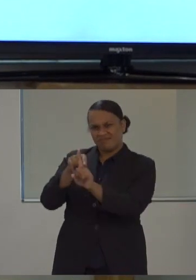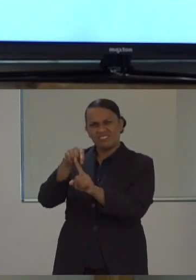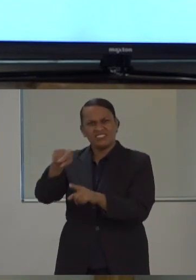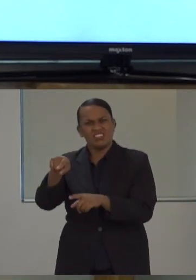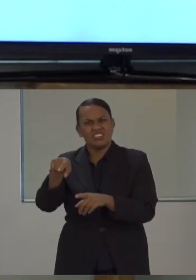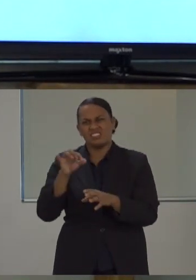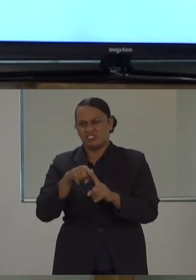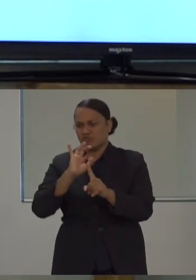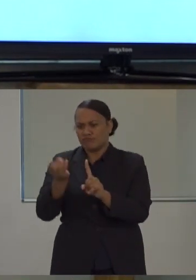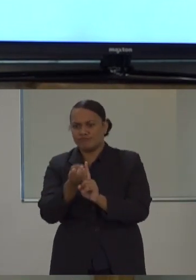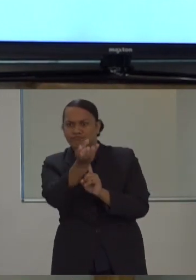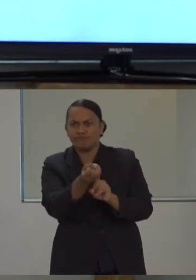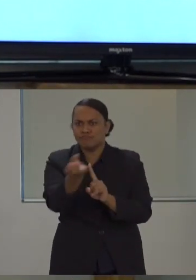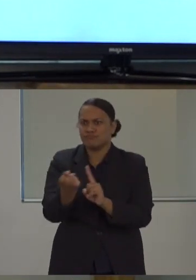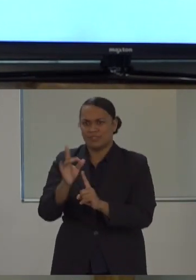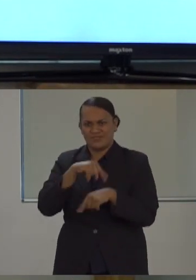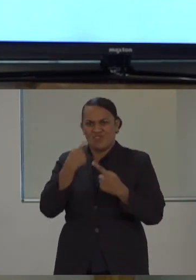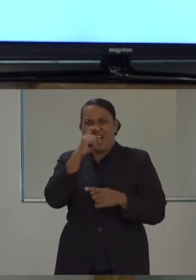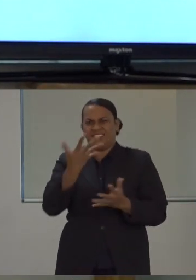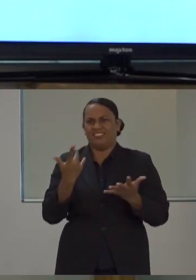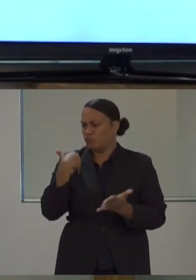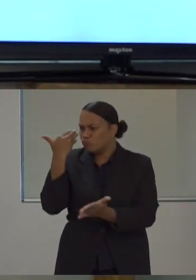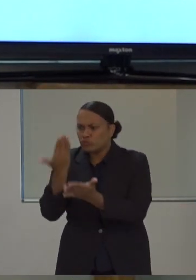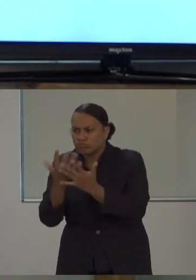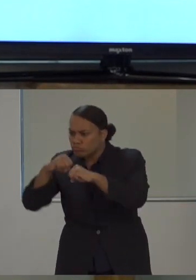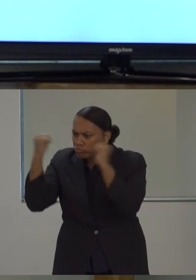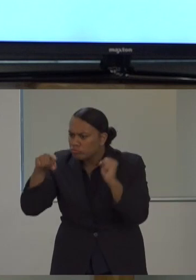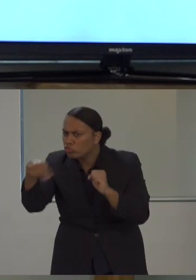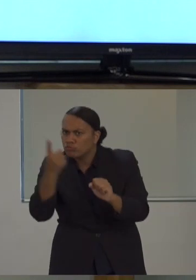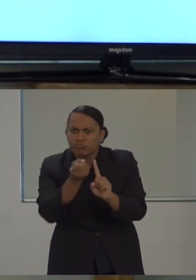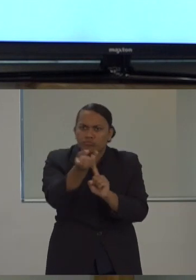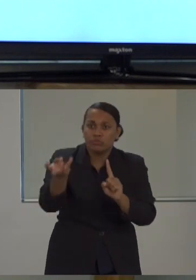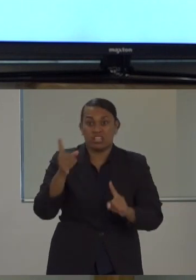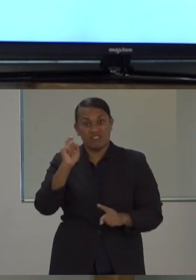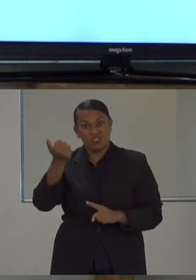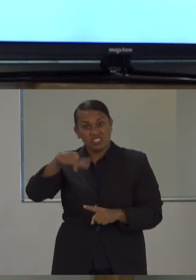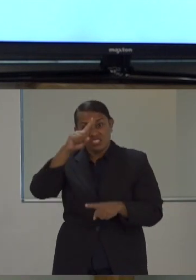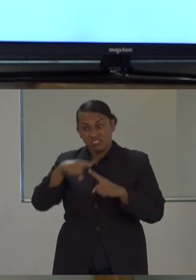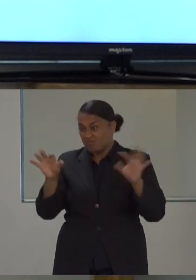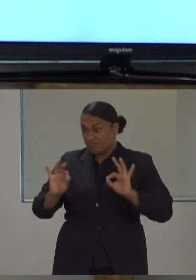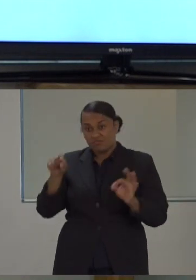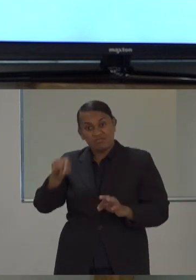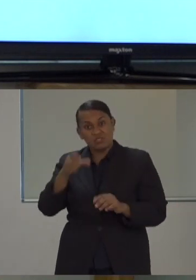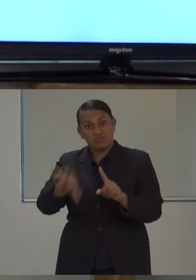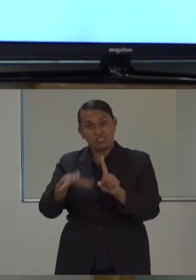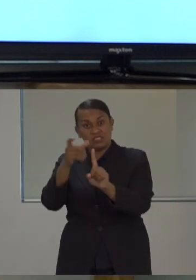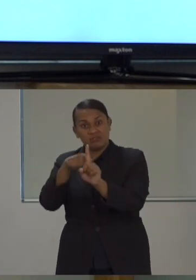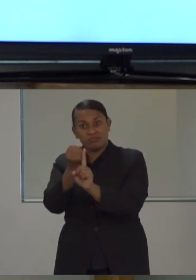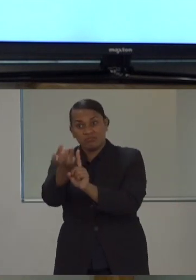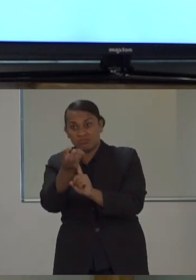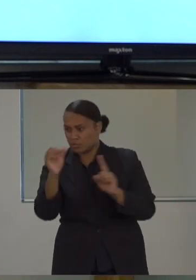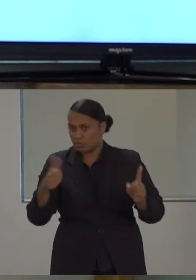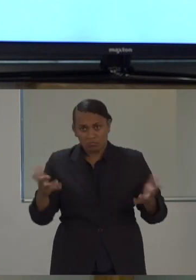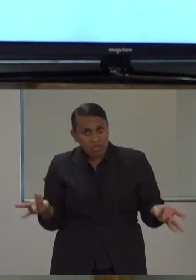However, we can't guarantee that a person that has no symptoms cannot transmit the virus. We can't take this risk. So